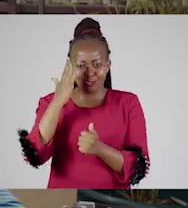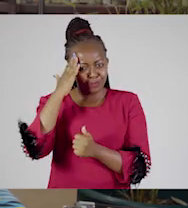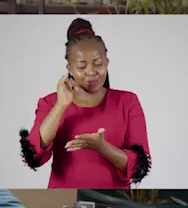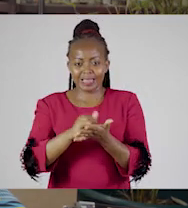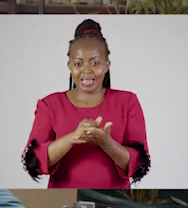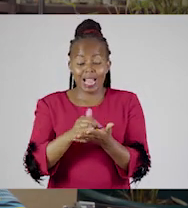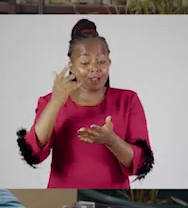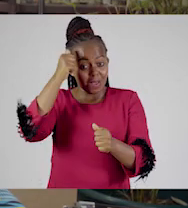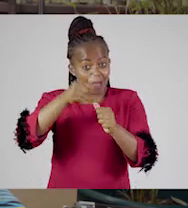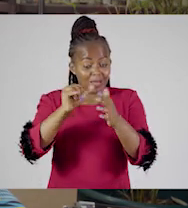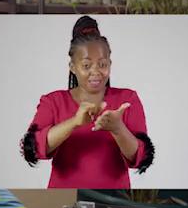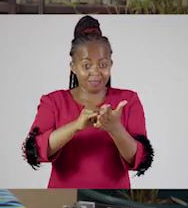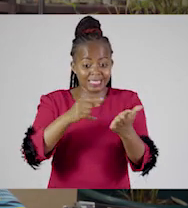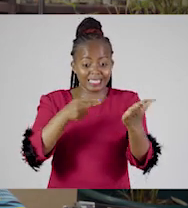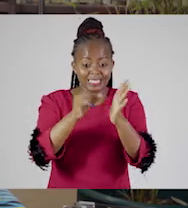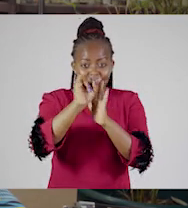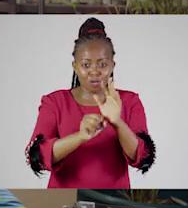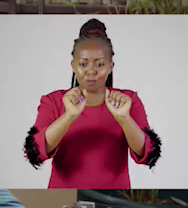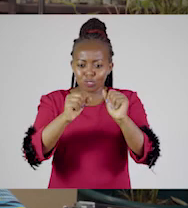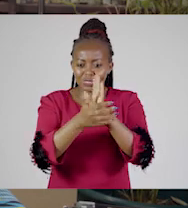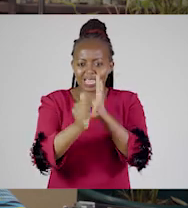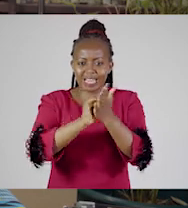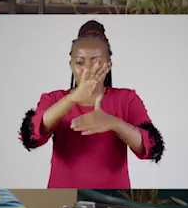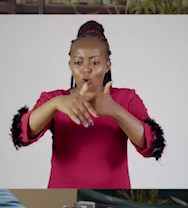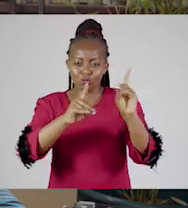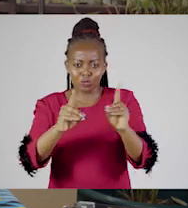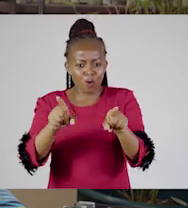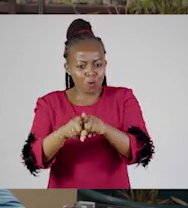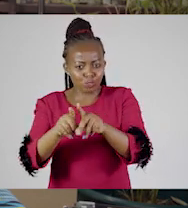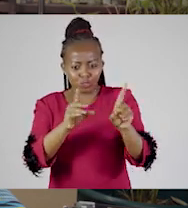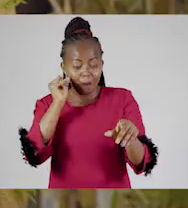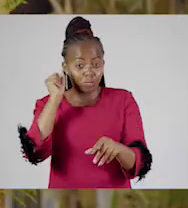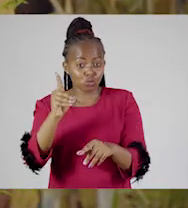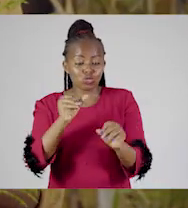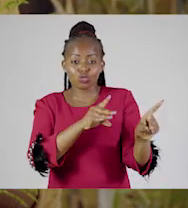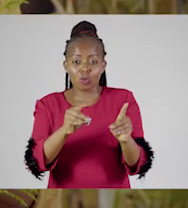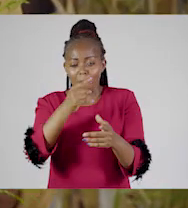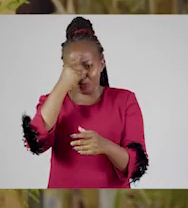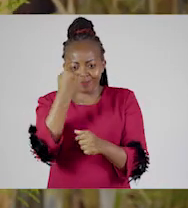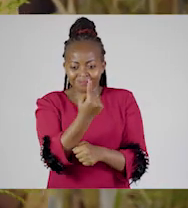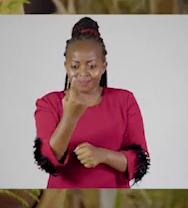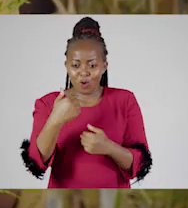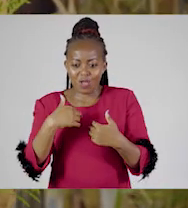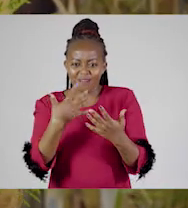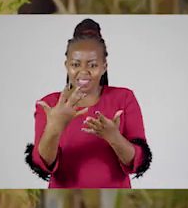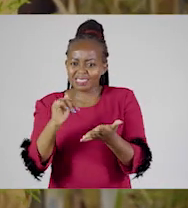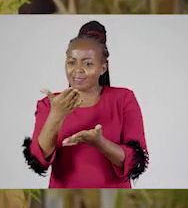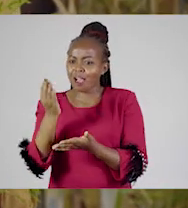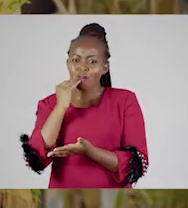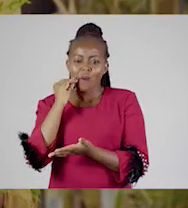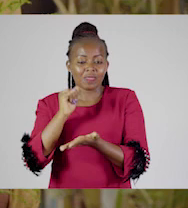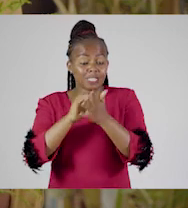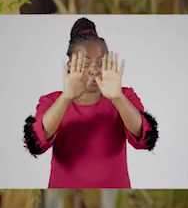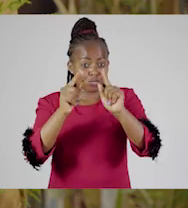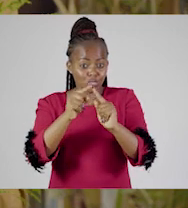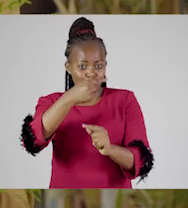think, remember that digitization is a skill we all can do, but we all should do also, because we each have records in our homes that mean something